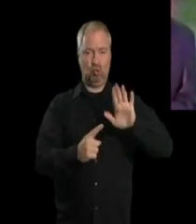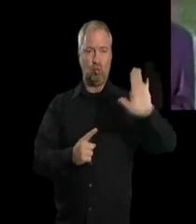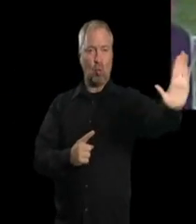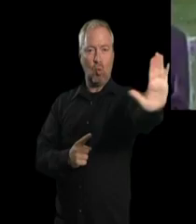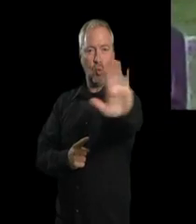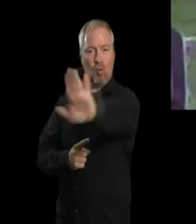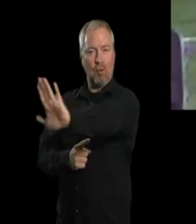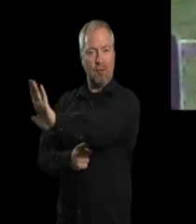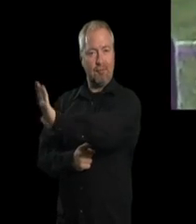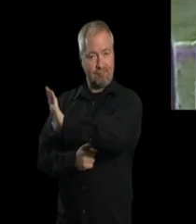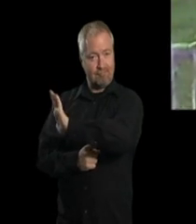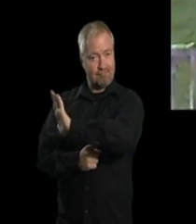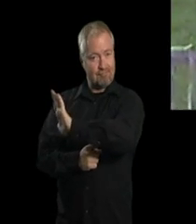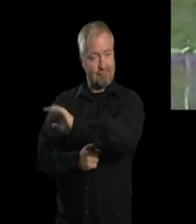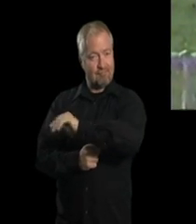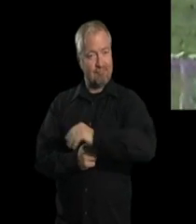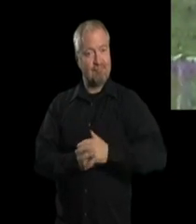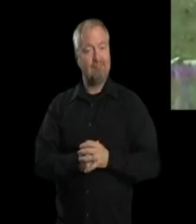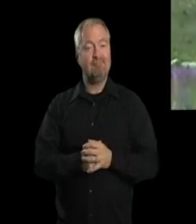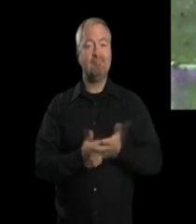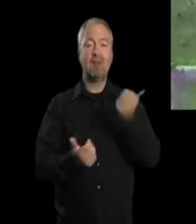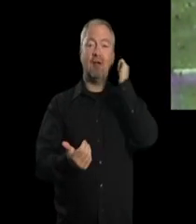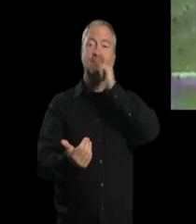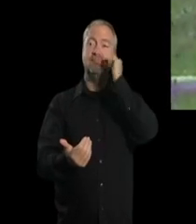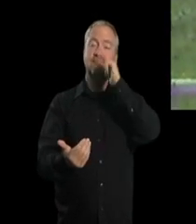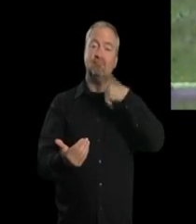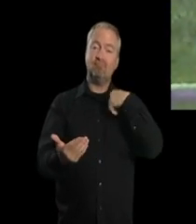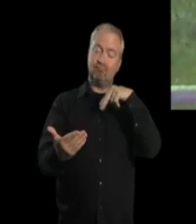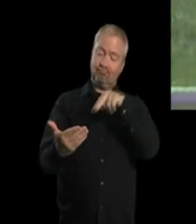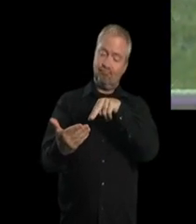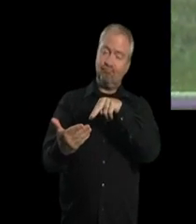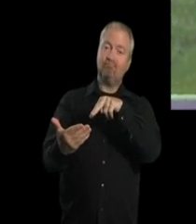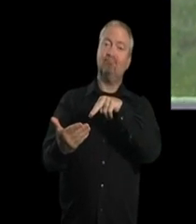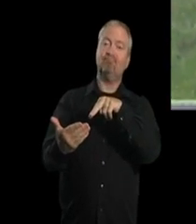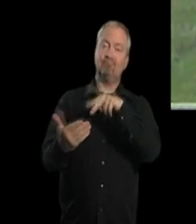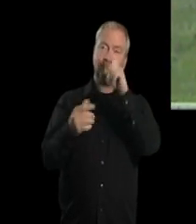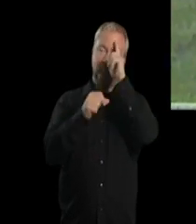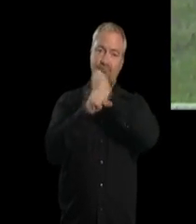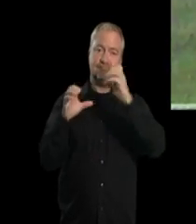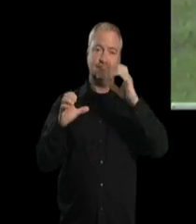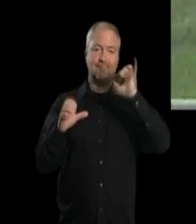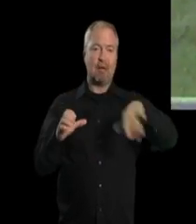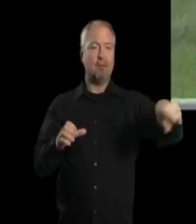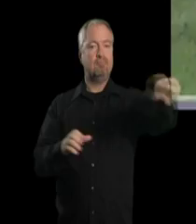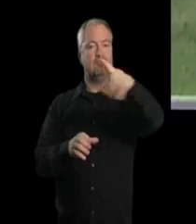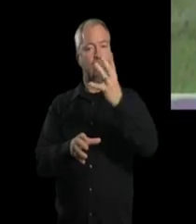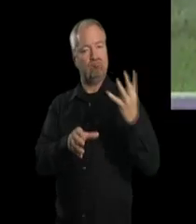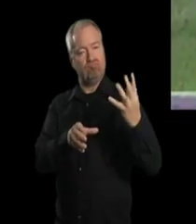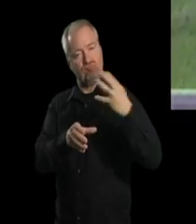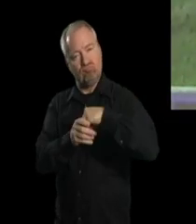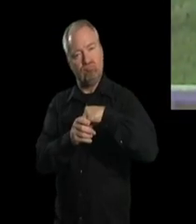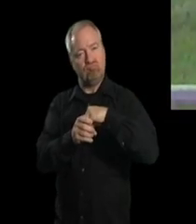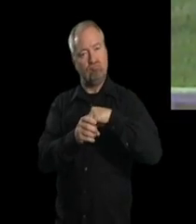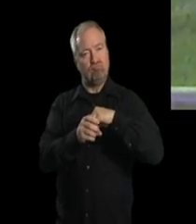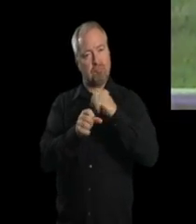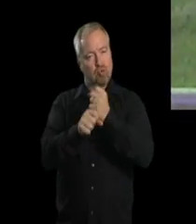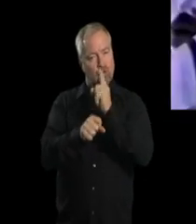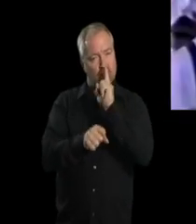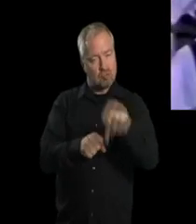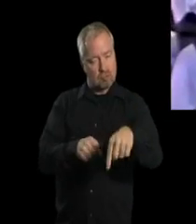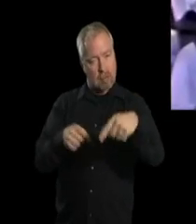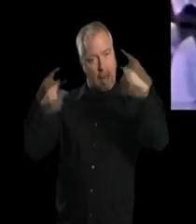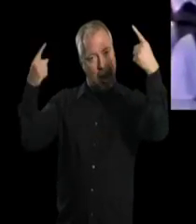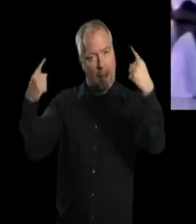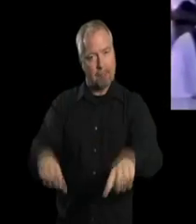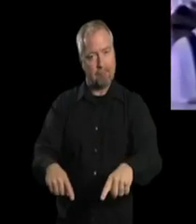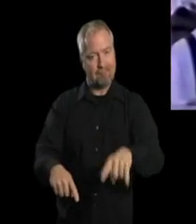day, a day that belongs to all of you. And everywhere I look, I see people who have dedicated themselves